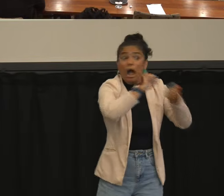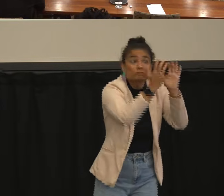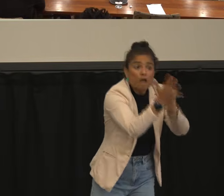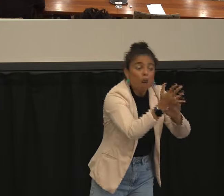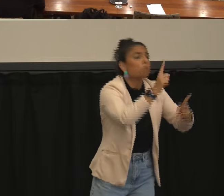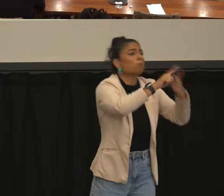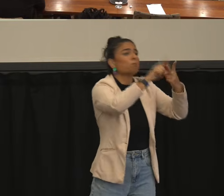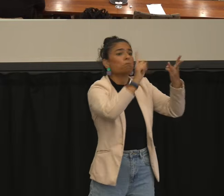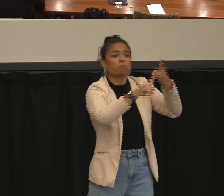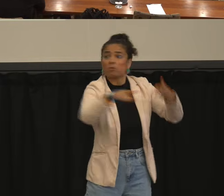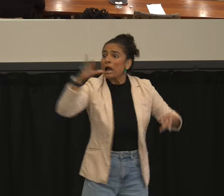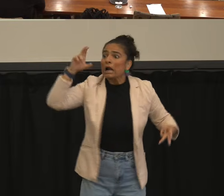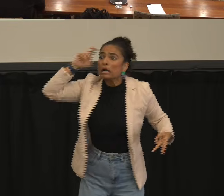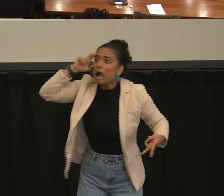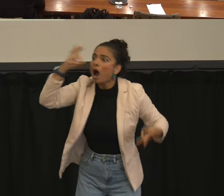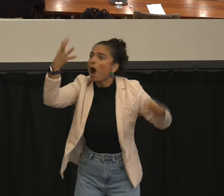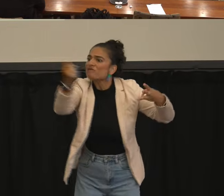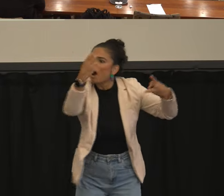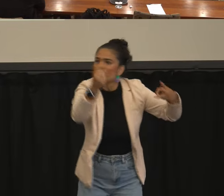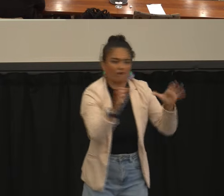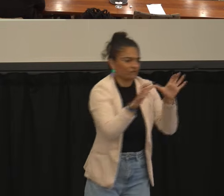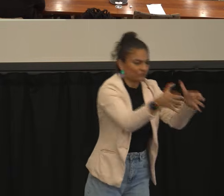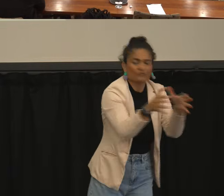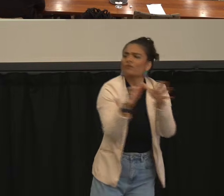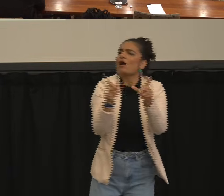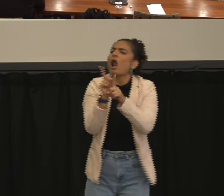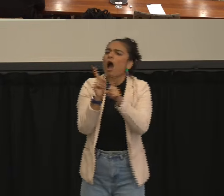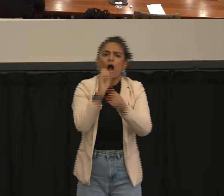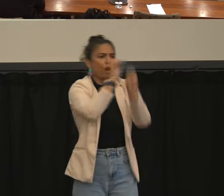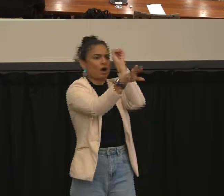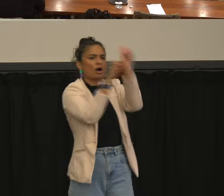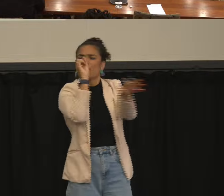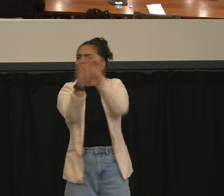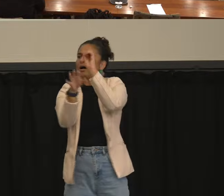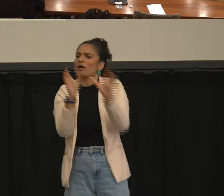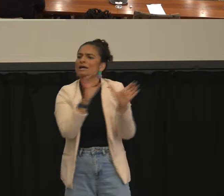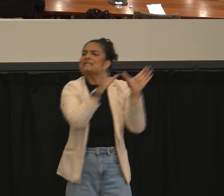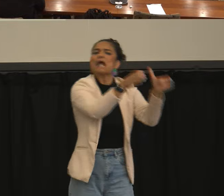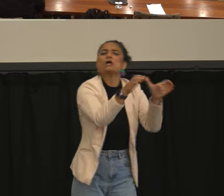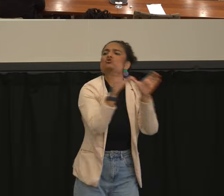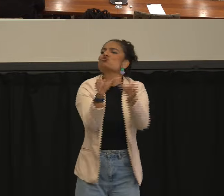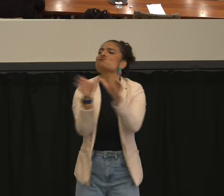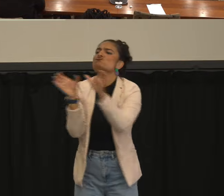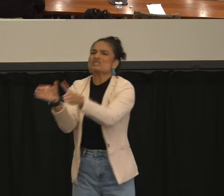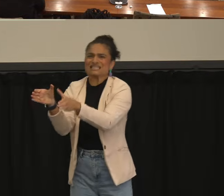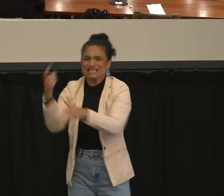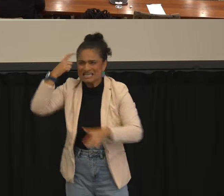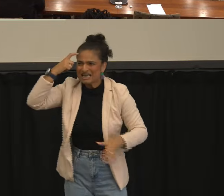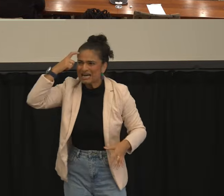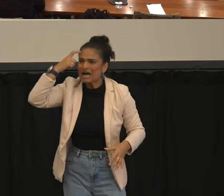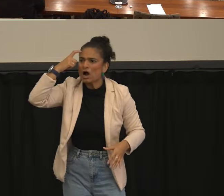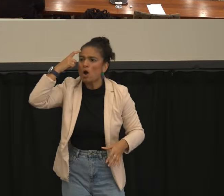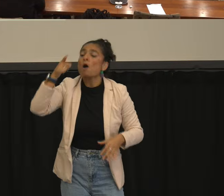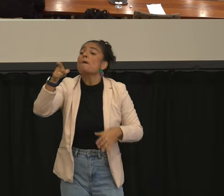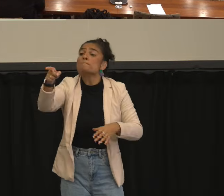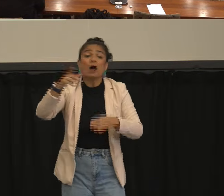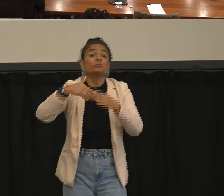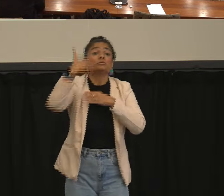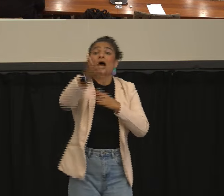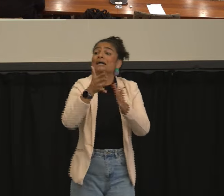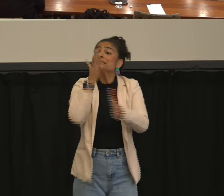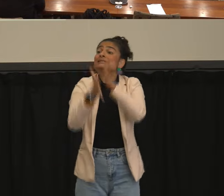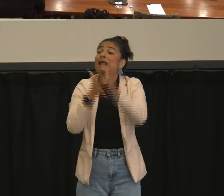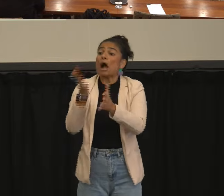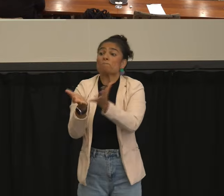in education field, there's HandLab, there's SLED, there's RIA, etc. And then you can have in the categories easier